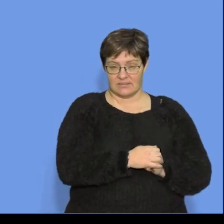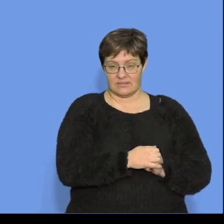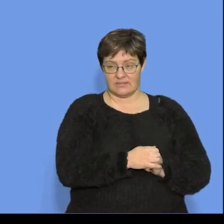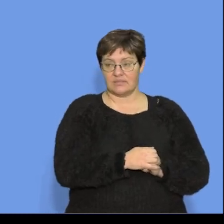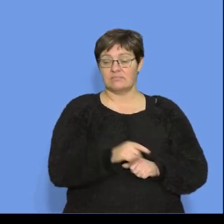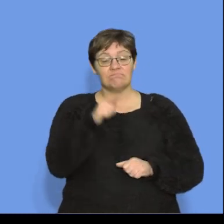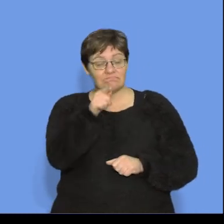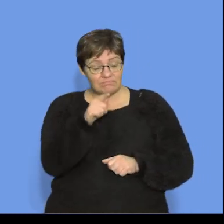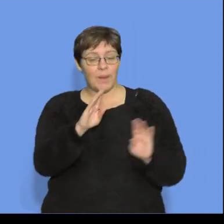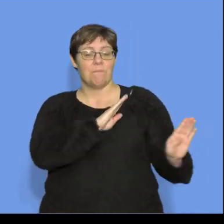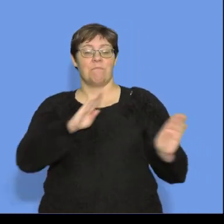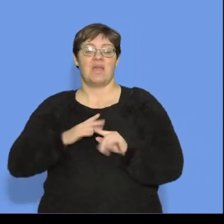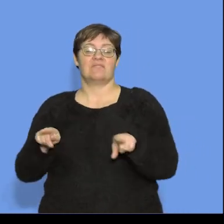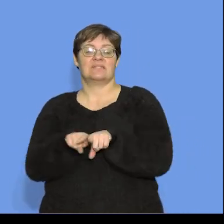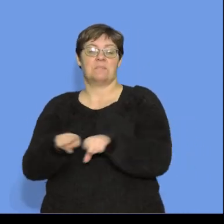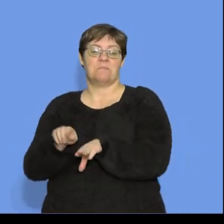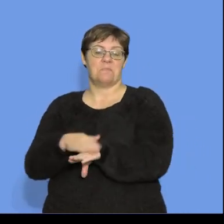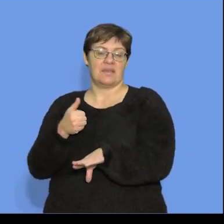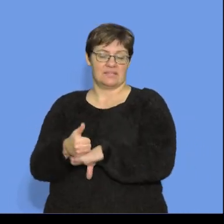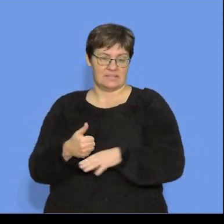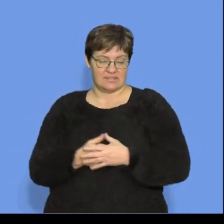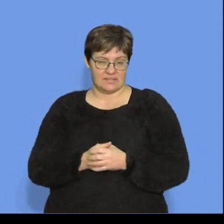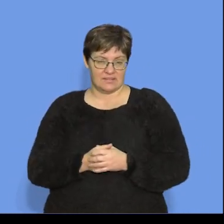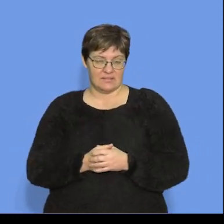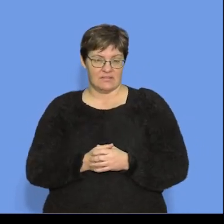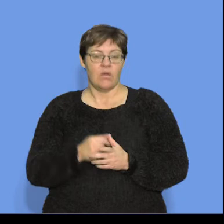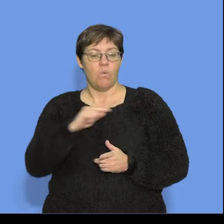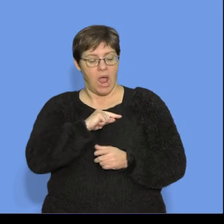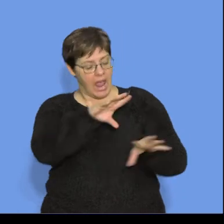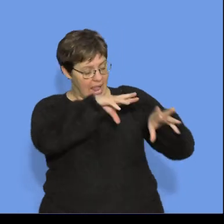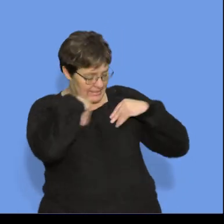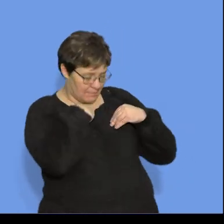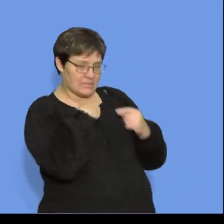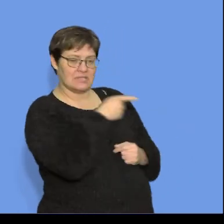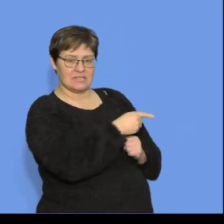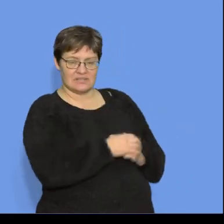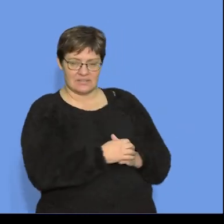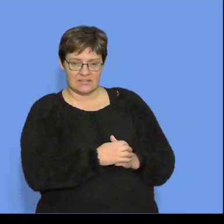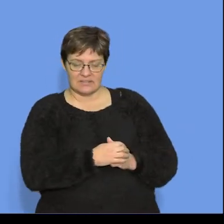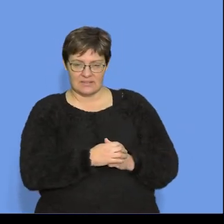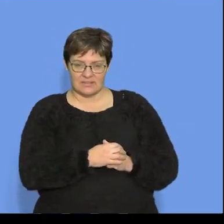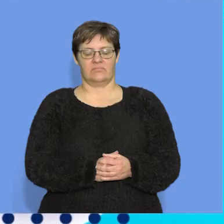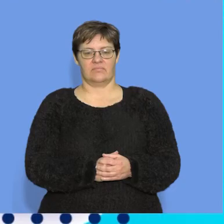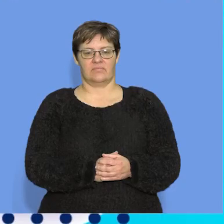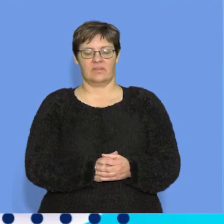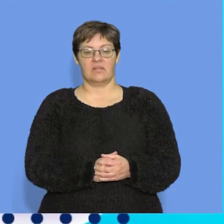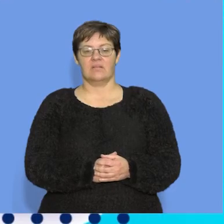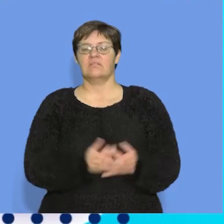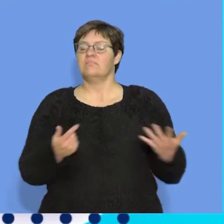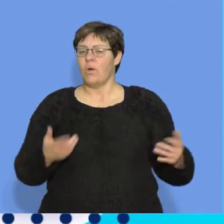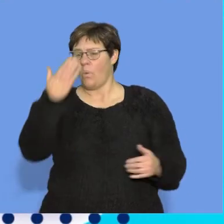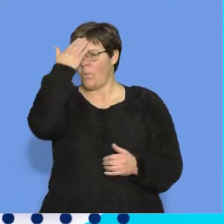and this one is behaving like a base, because it's accepting a hydrogen ion. Now, do